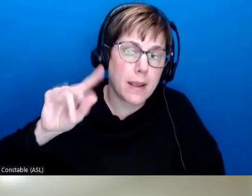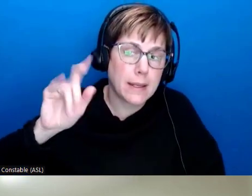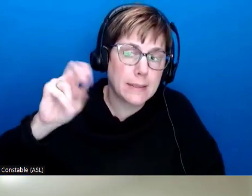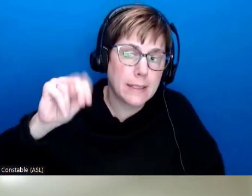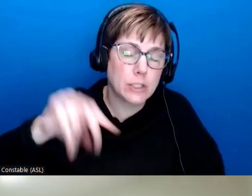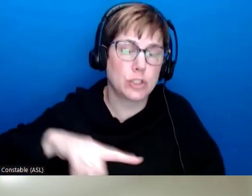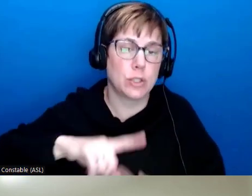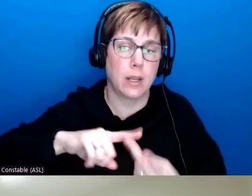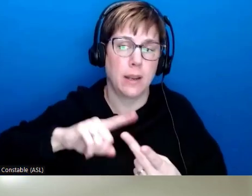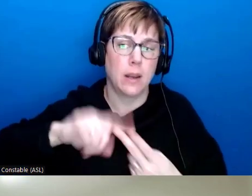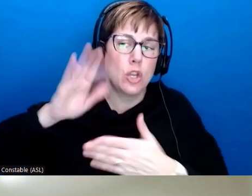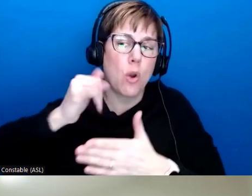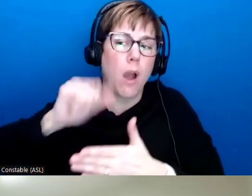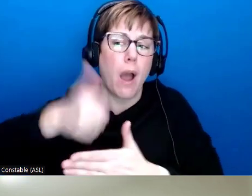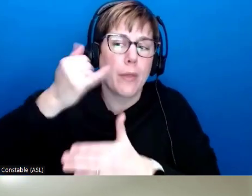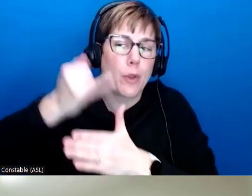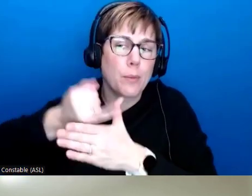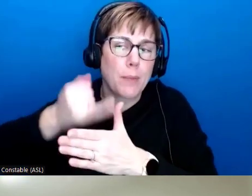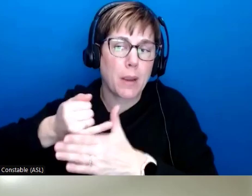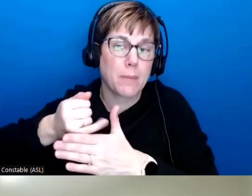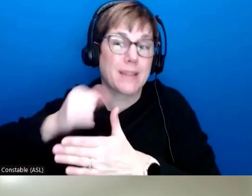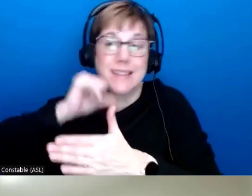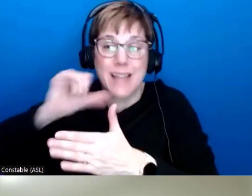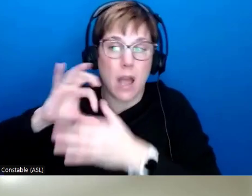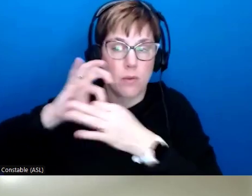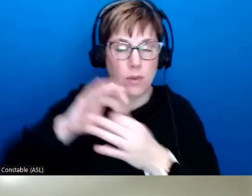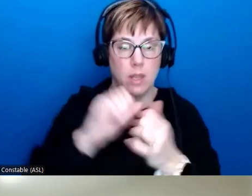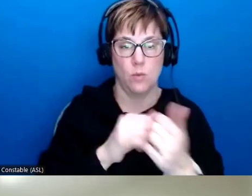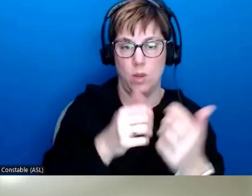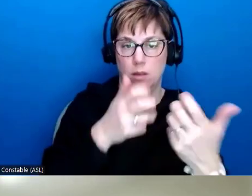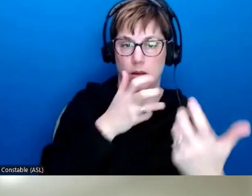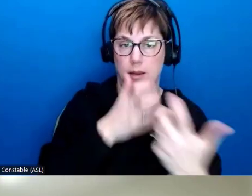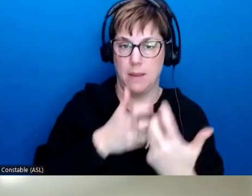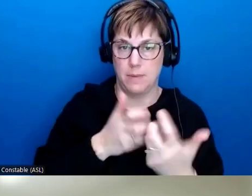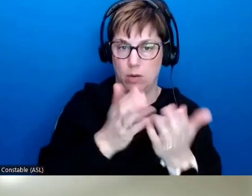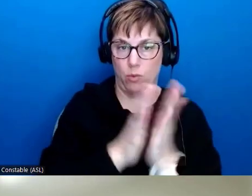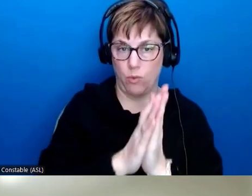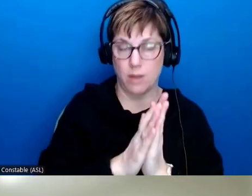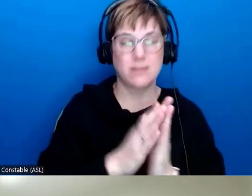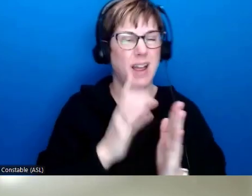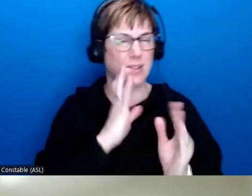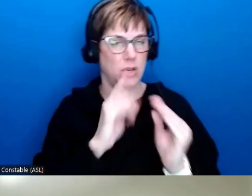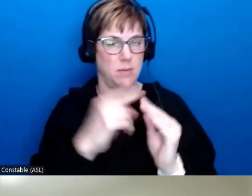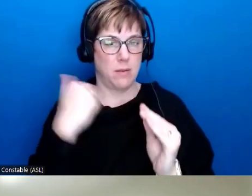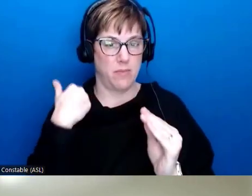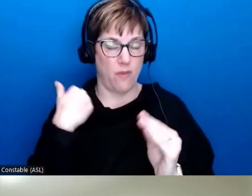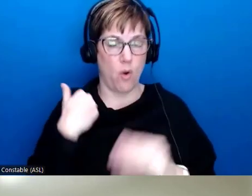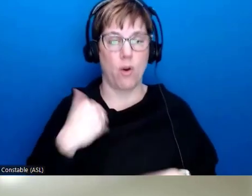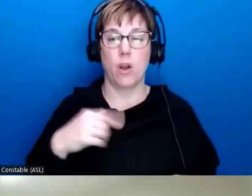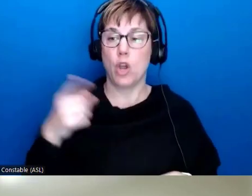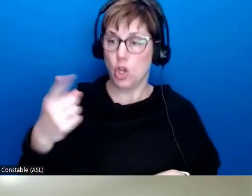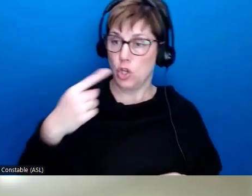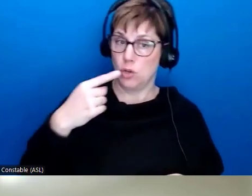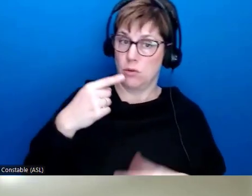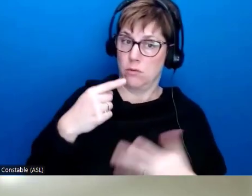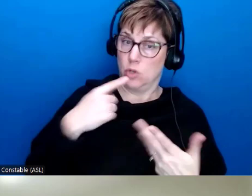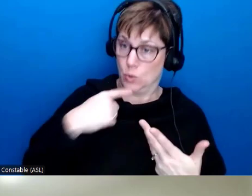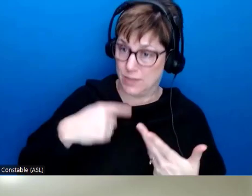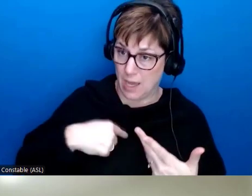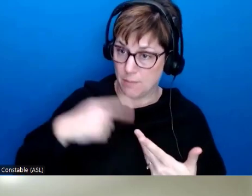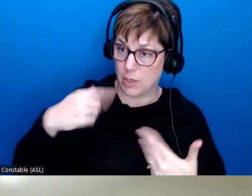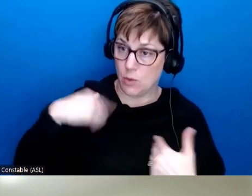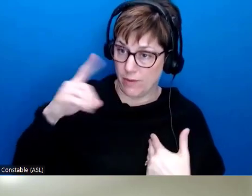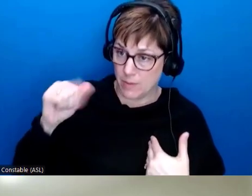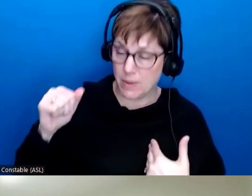impairment unrelated to the reasonable accommodation request. So basically, I alluded to this earlier, they can't go on a fishing expedition on your general